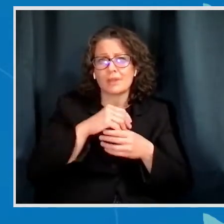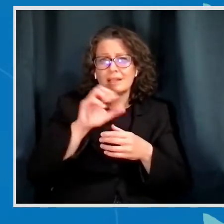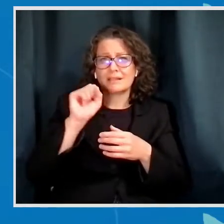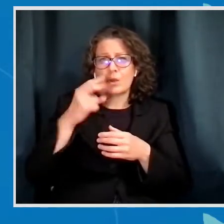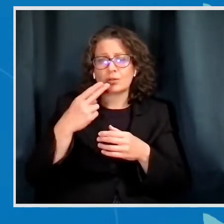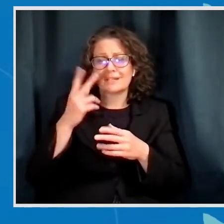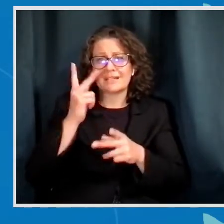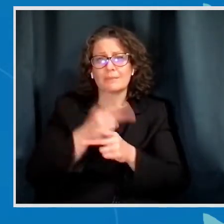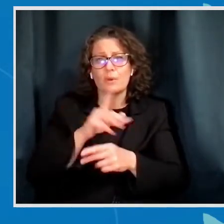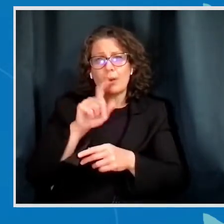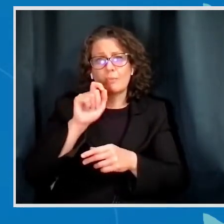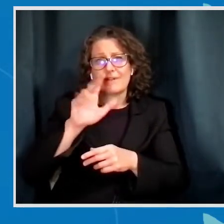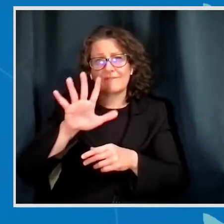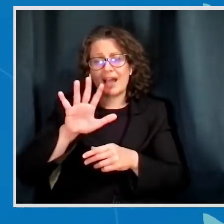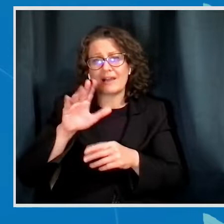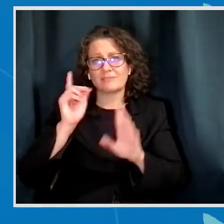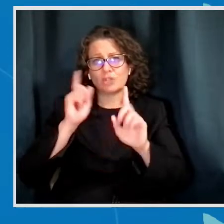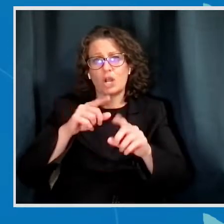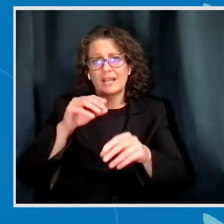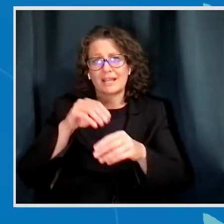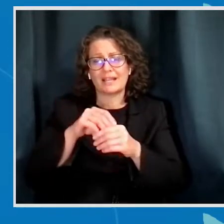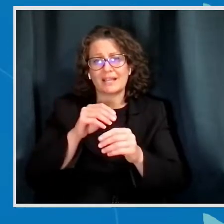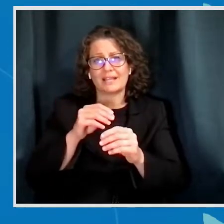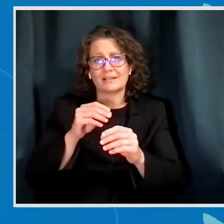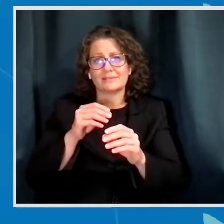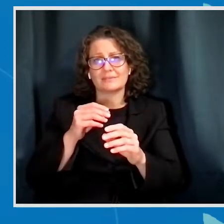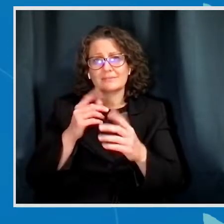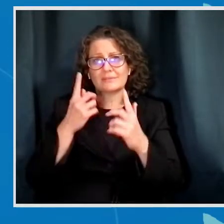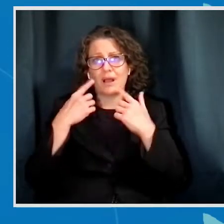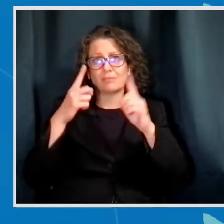Tahalo, thank you very much. Fantastic. And